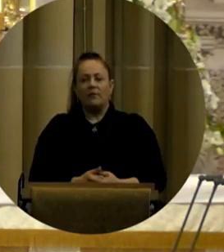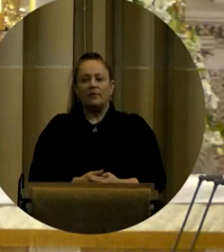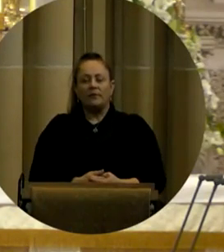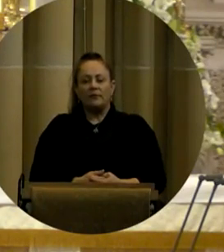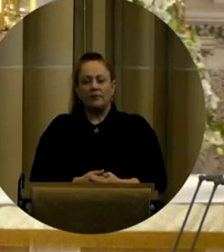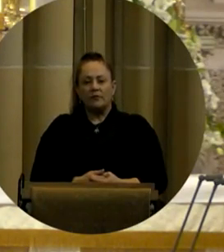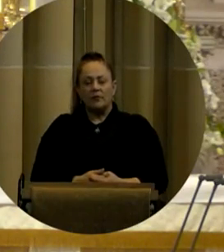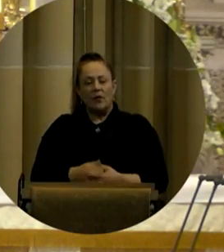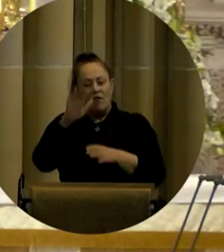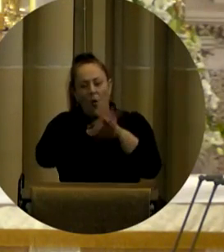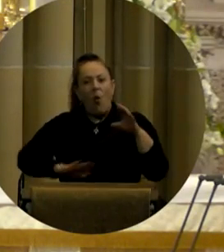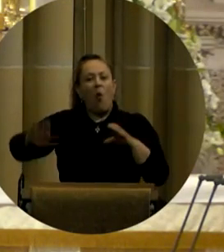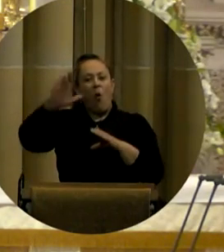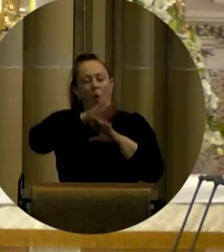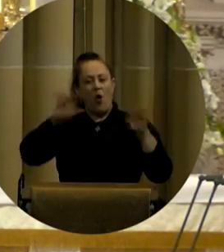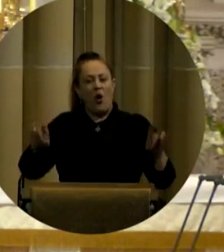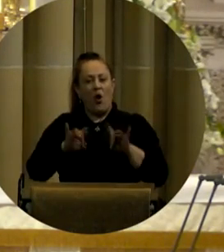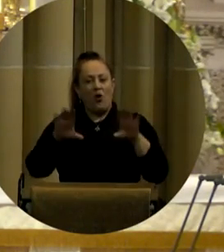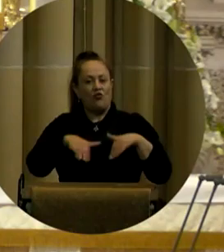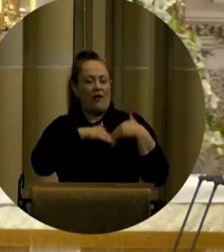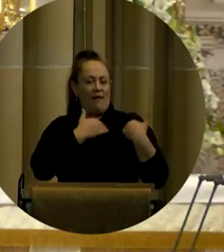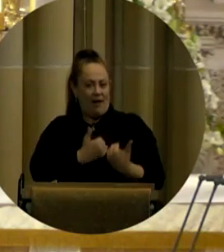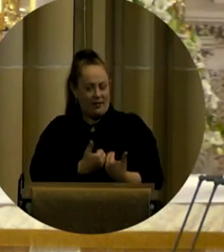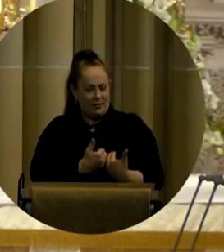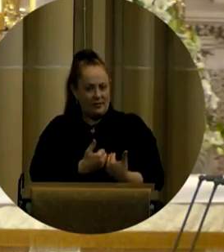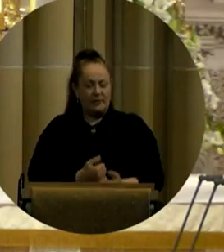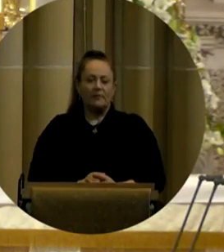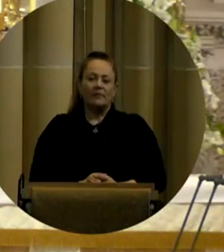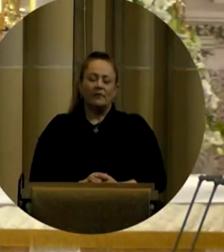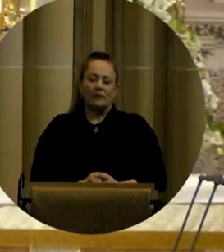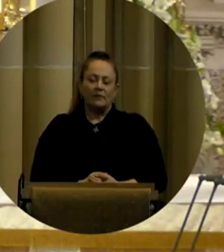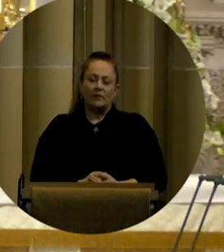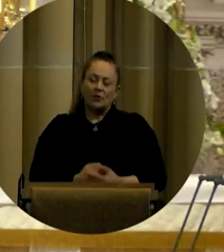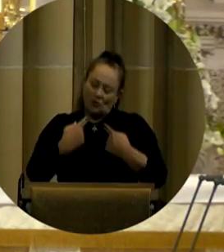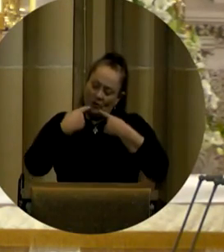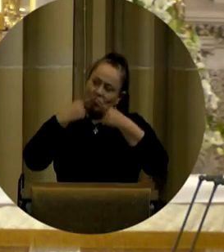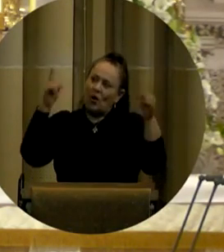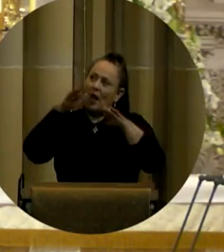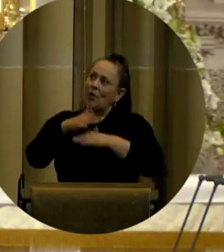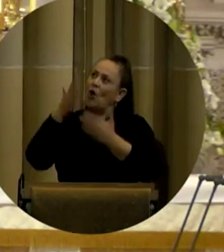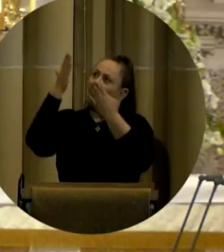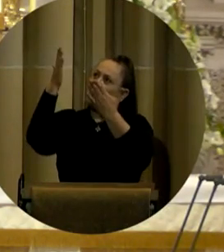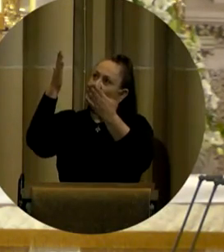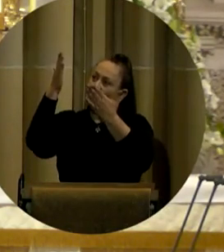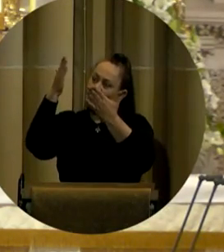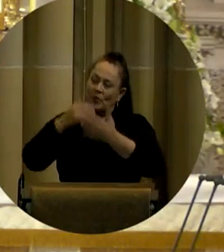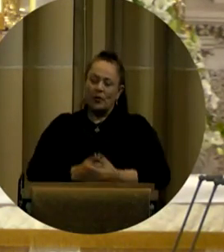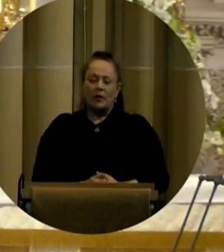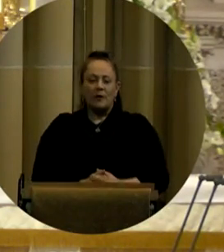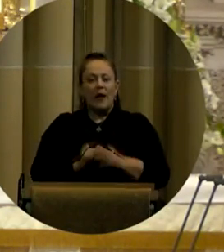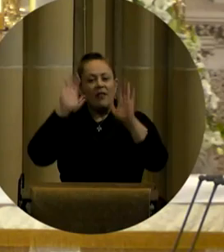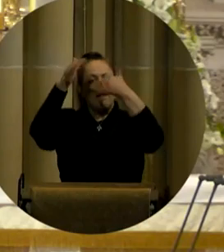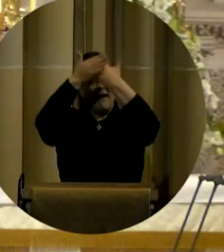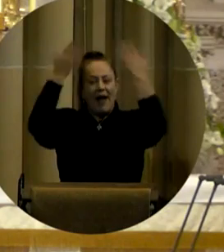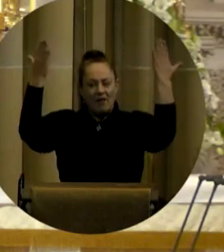in every Australian heart, and so you are exalted as our holy,